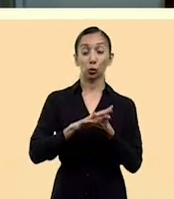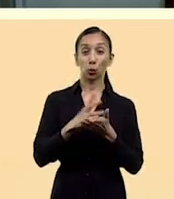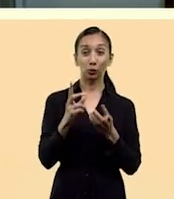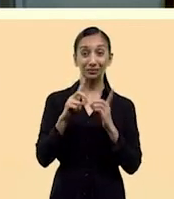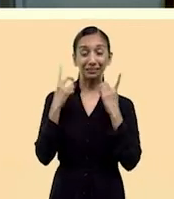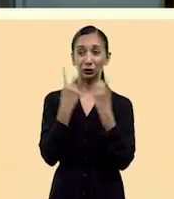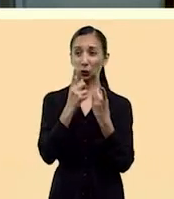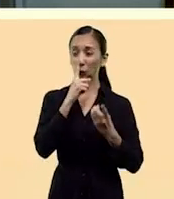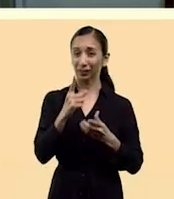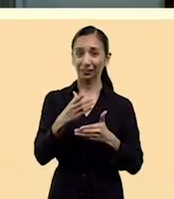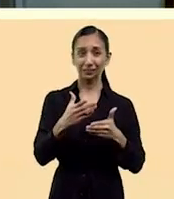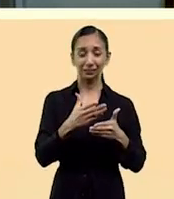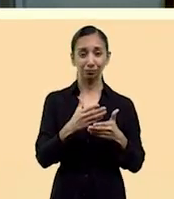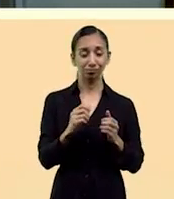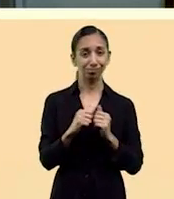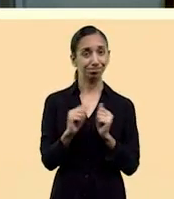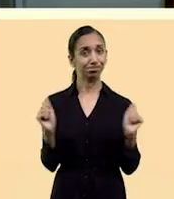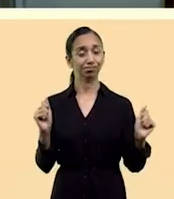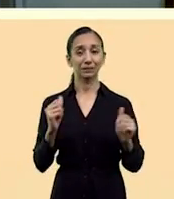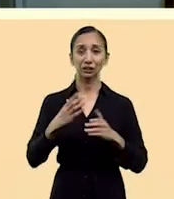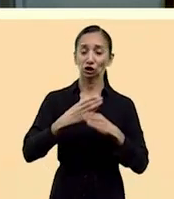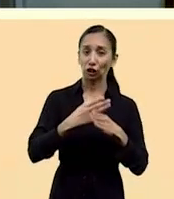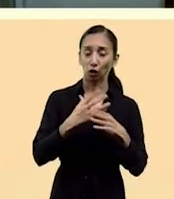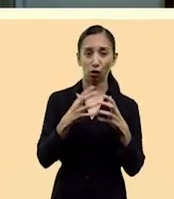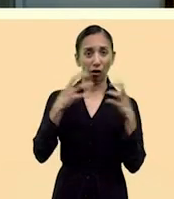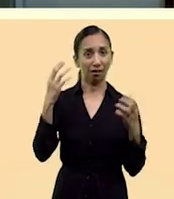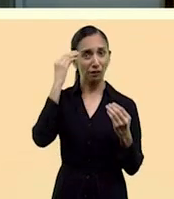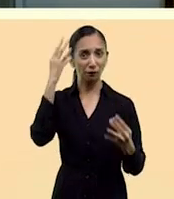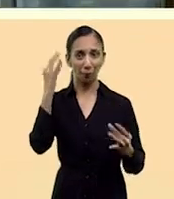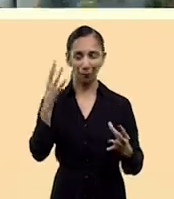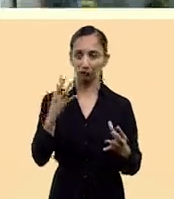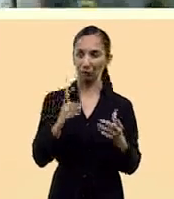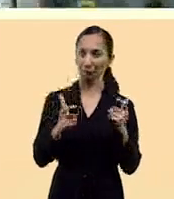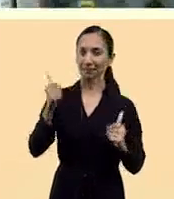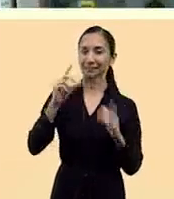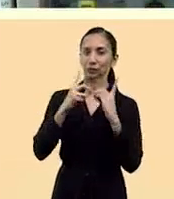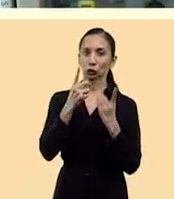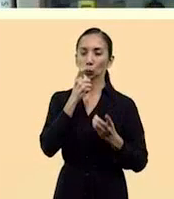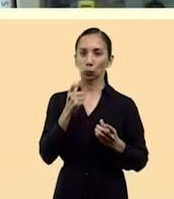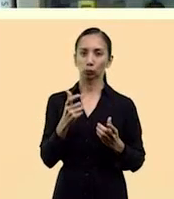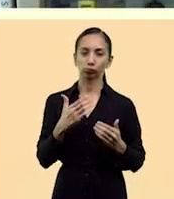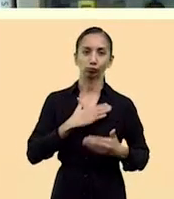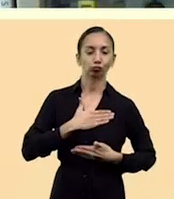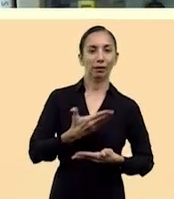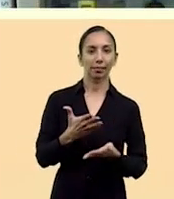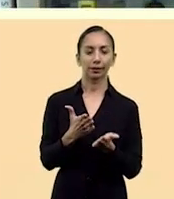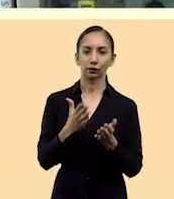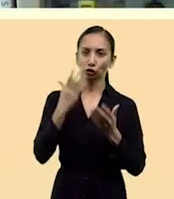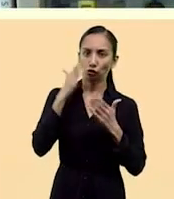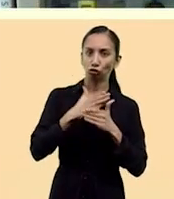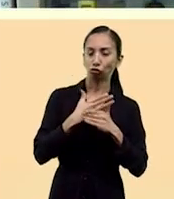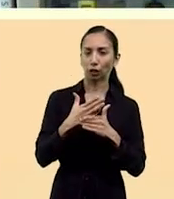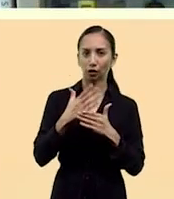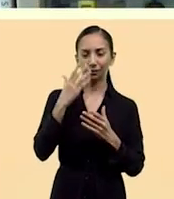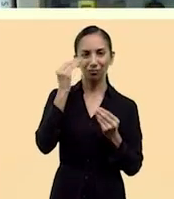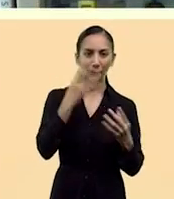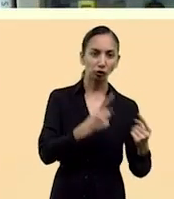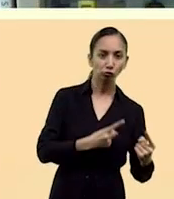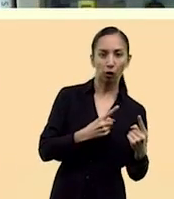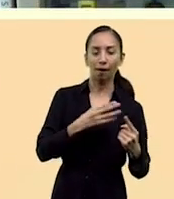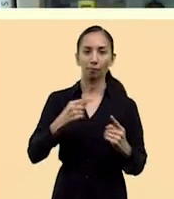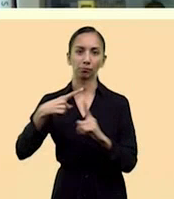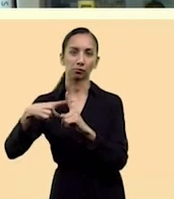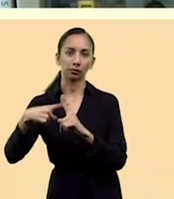of information about both the challenge and the work to reach these goals. I've spoken before about the need to make sure students are engaged.